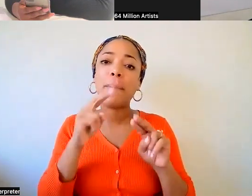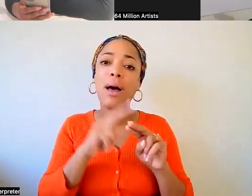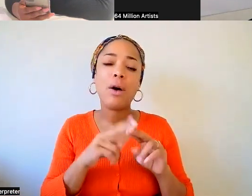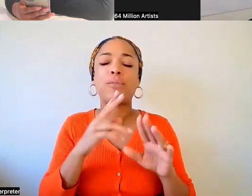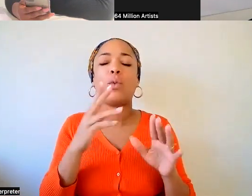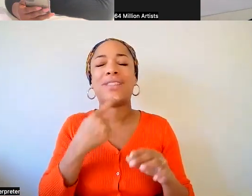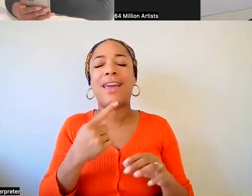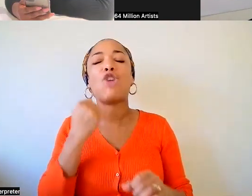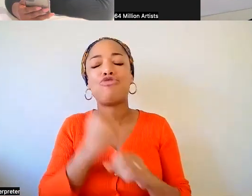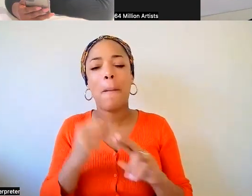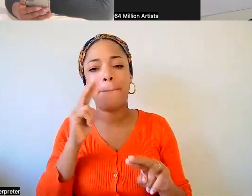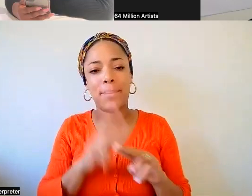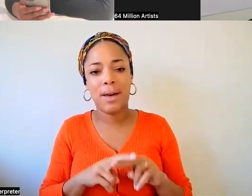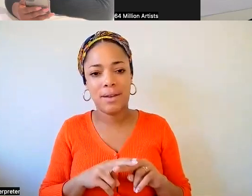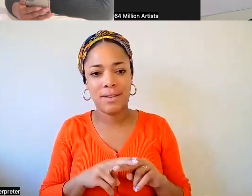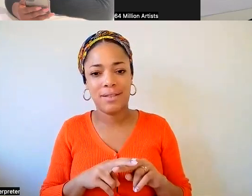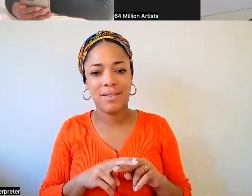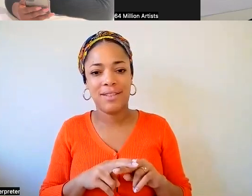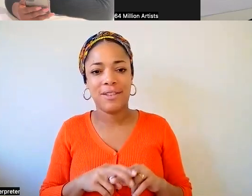Grandpa, but